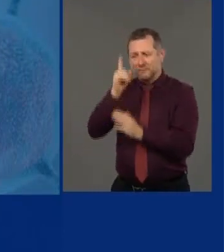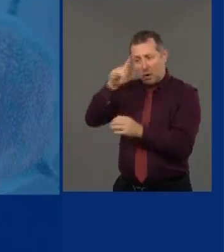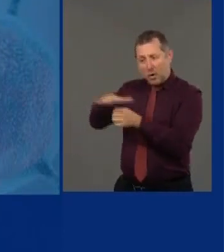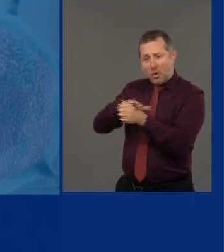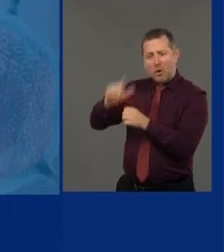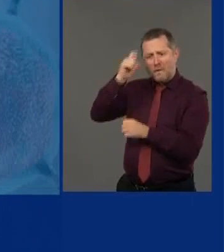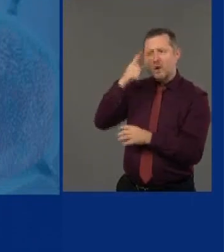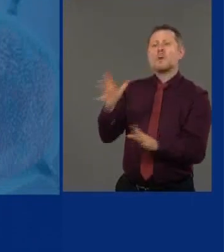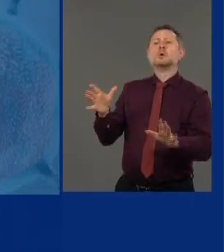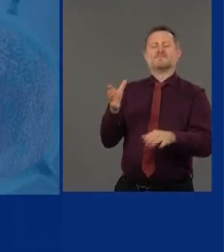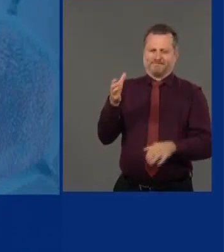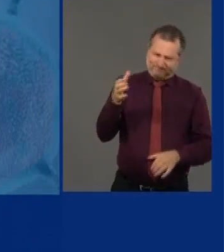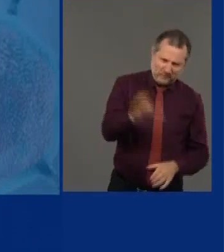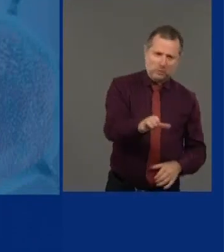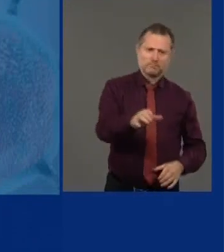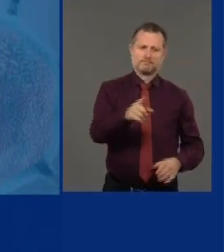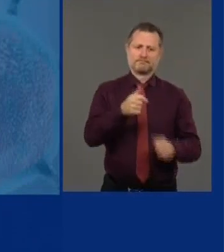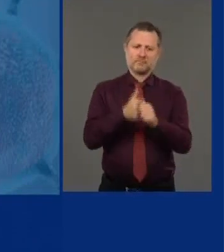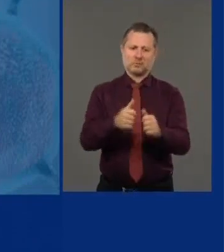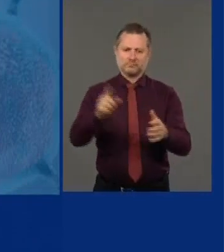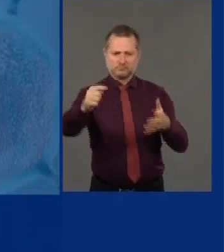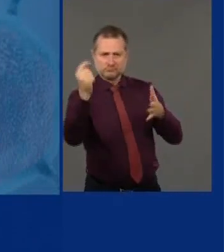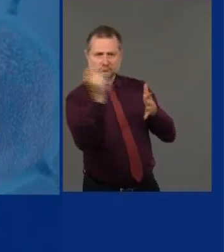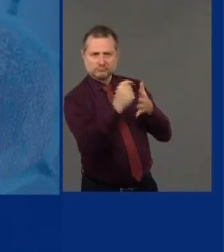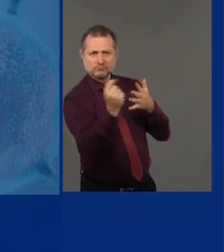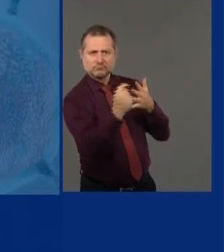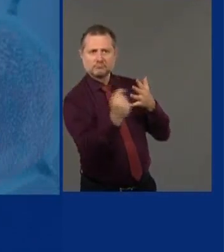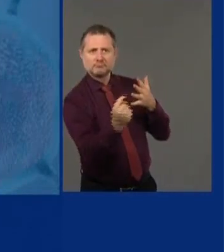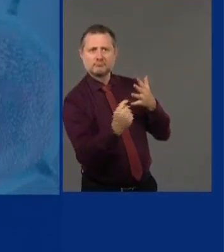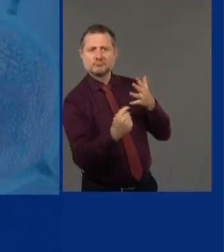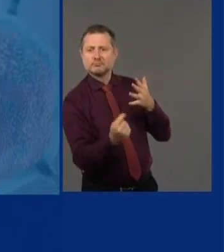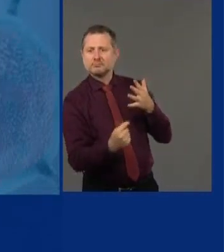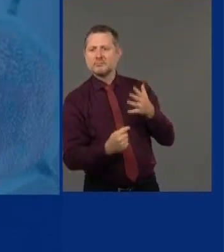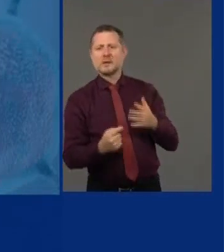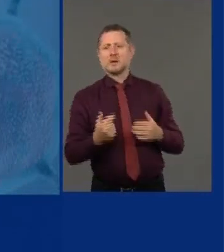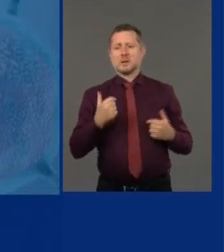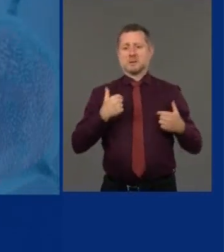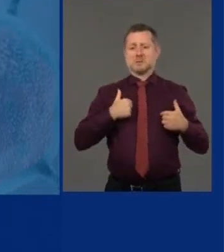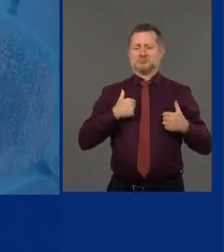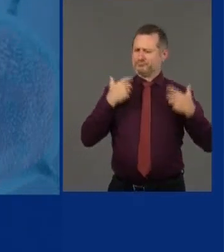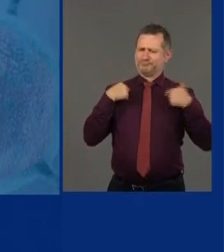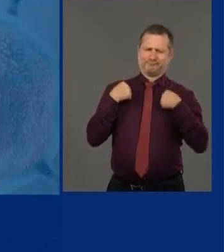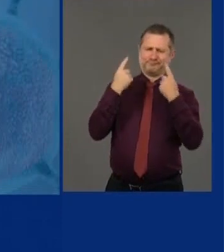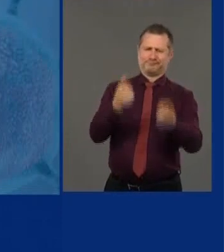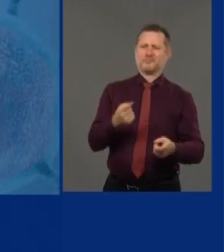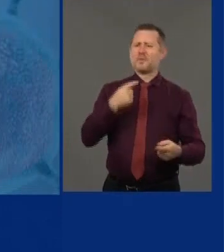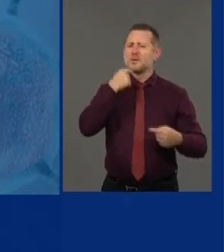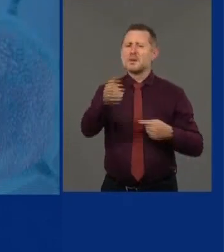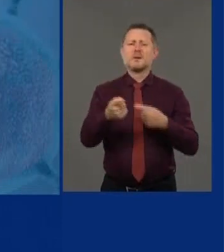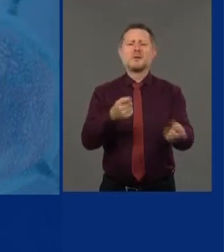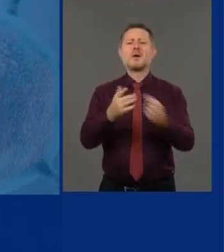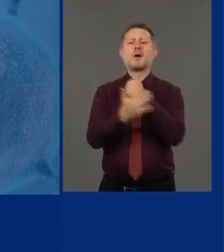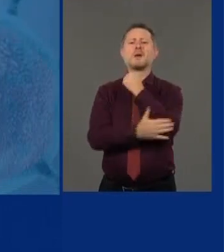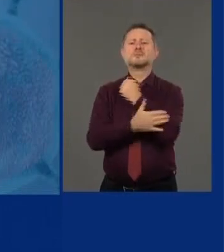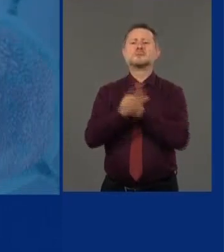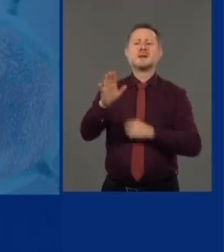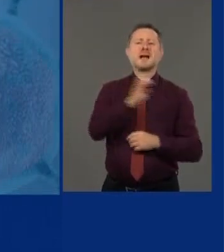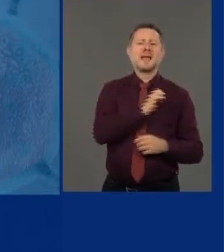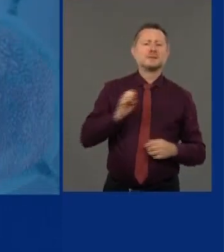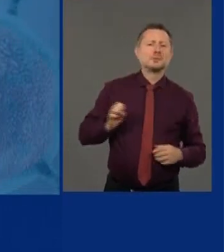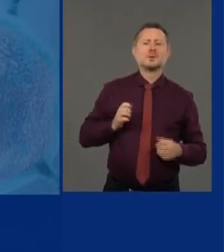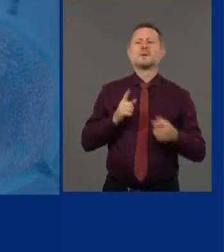the compliance. And I've said from the very outset of this to all the county executives, all the mayors across